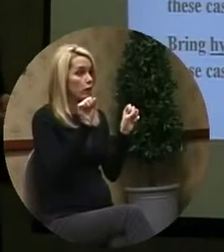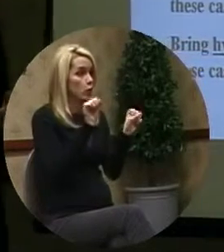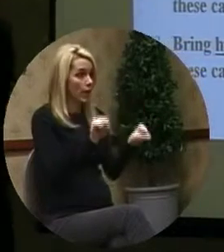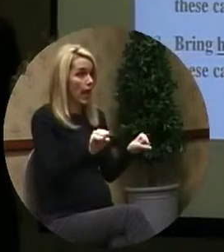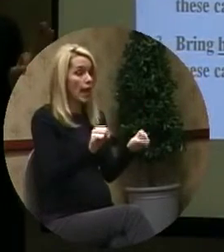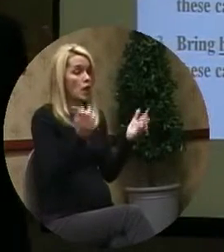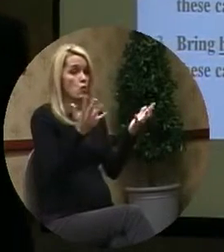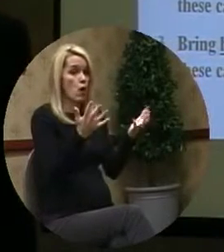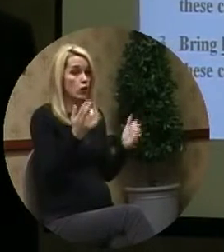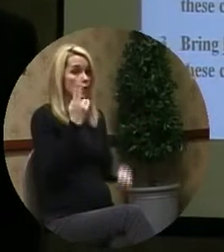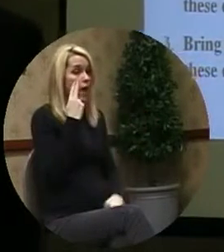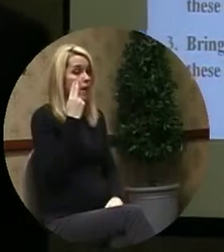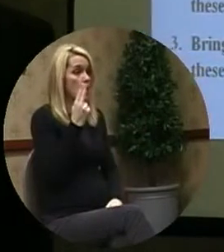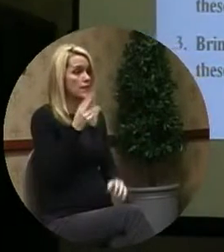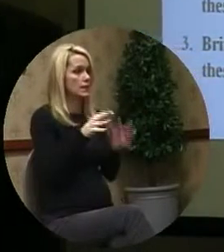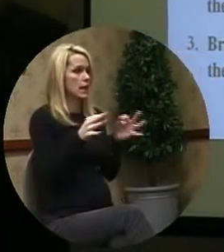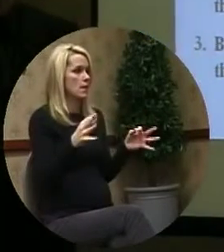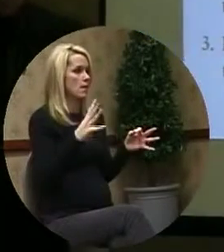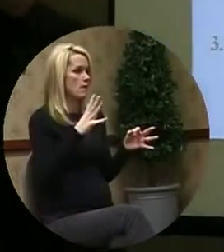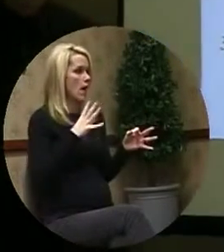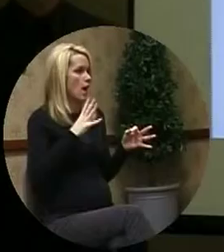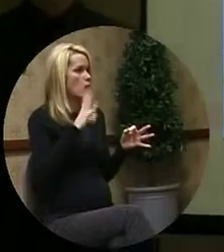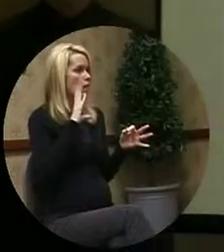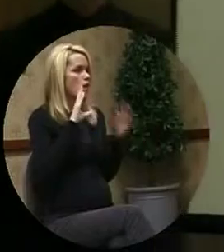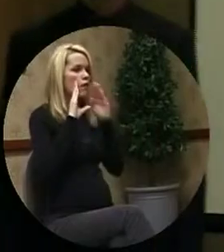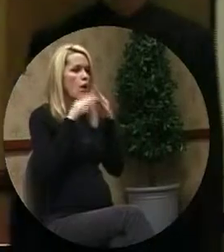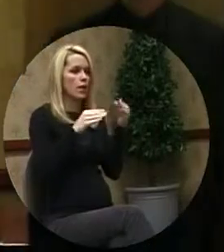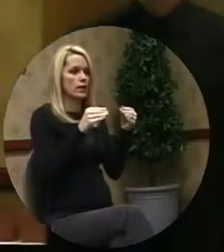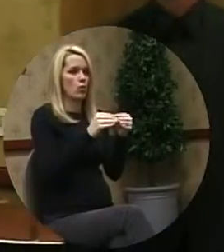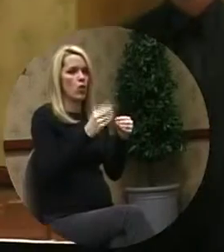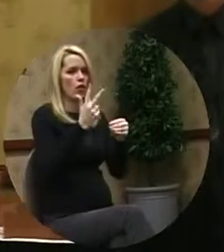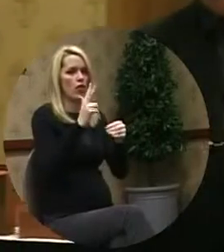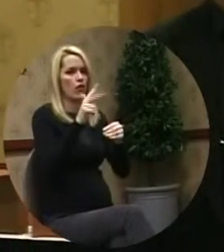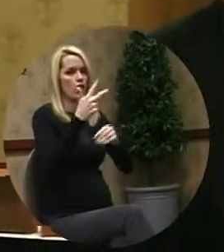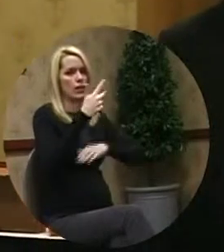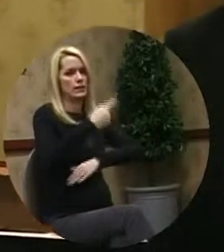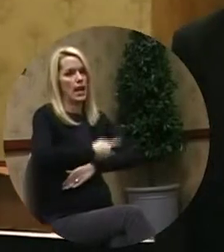do a hypothesis statement, that's fine. We'll work more on that on day 3.